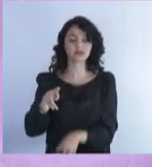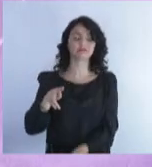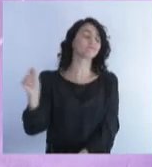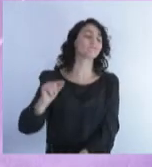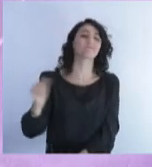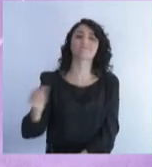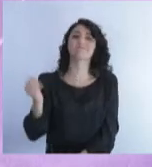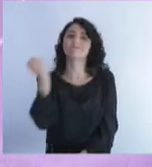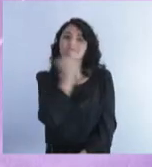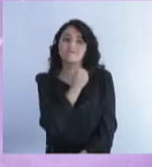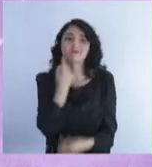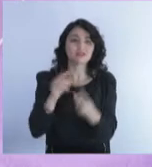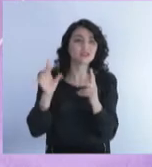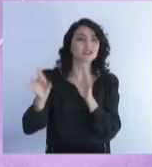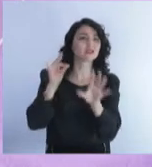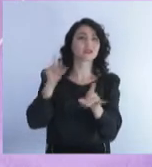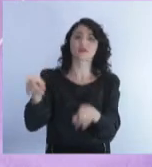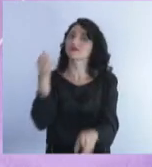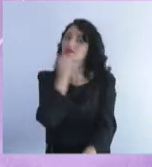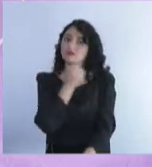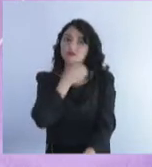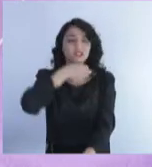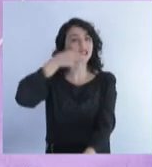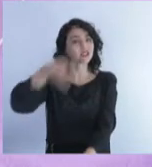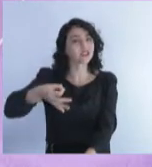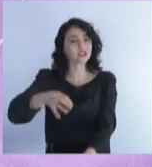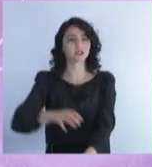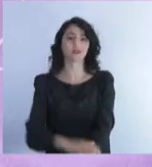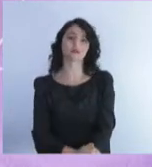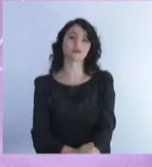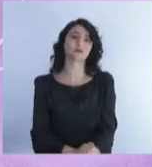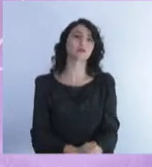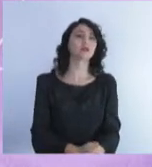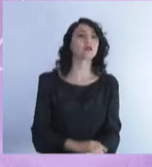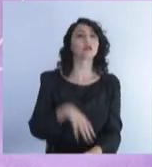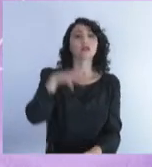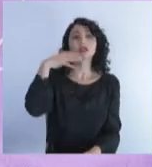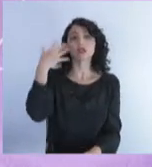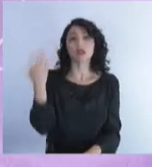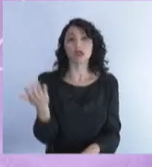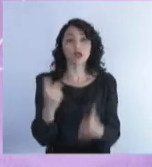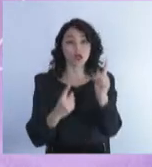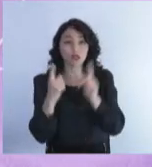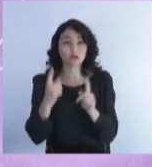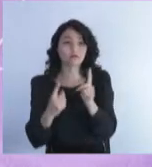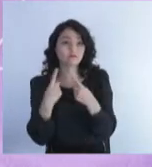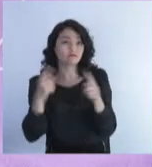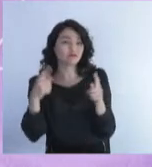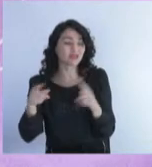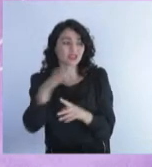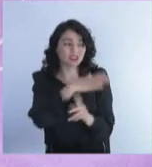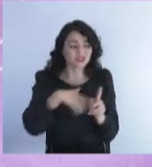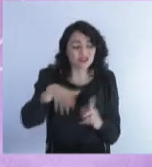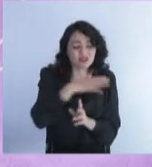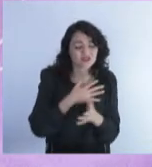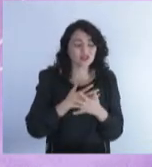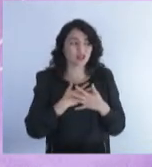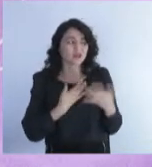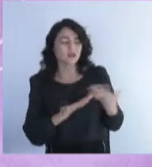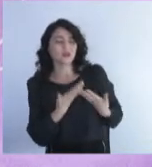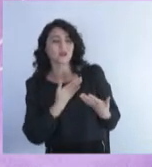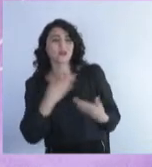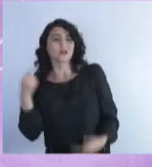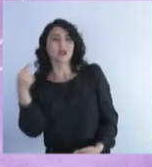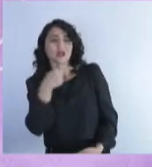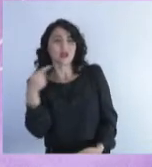give failing grades. You don't give praise, and that unfortunately creates a very negative emotional climate. And then there's the boss,